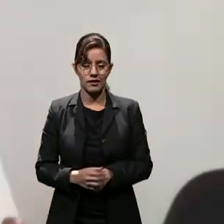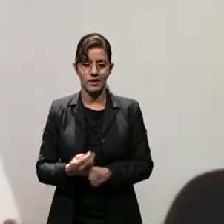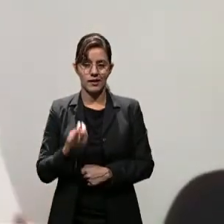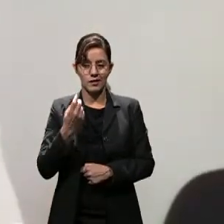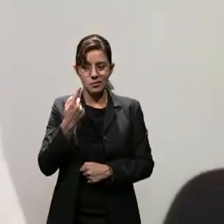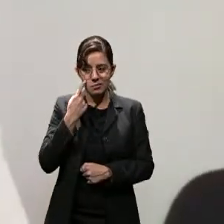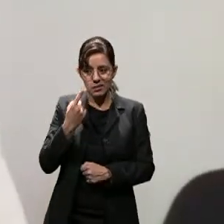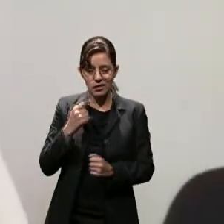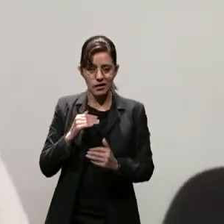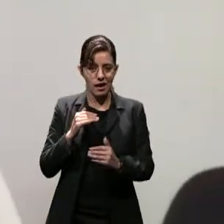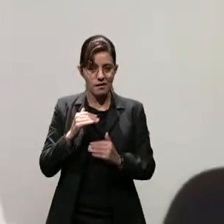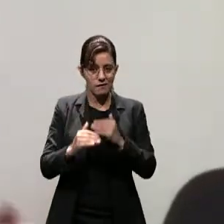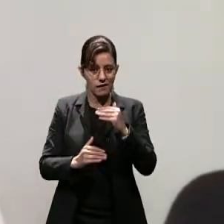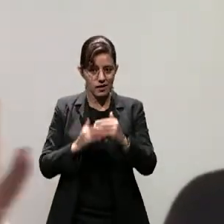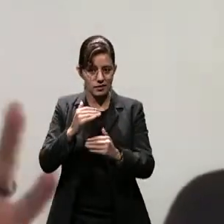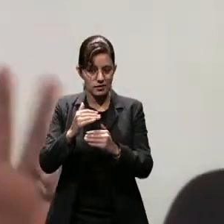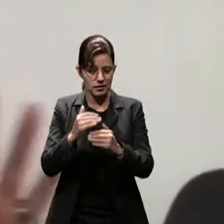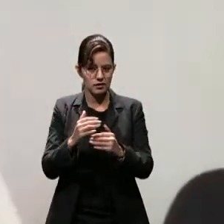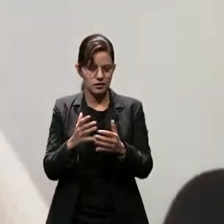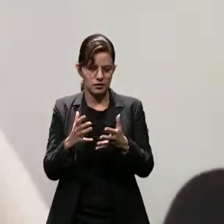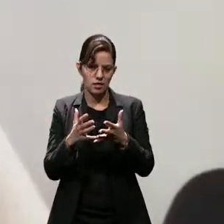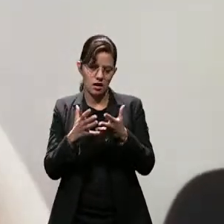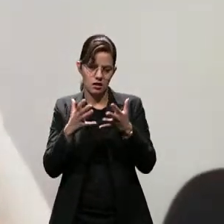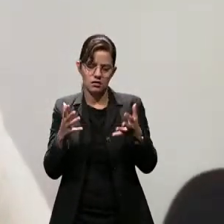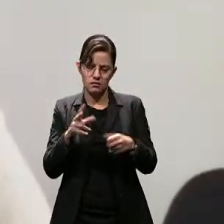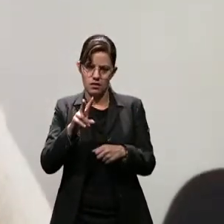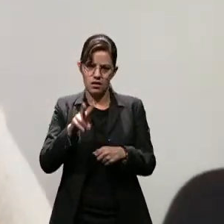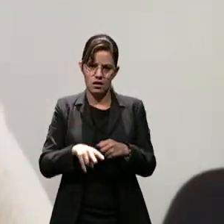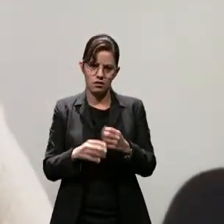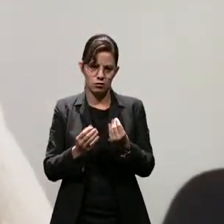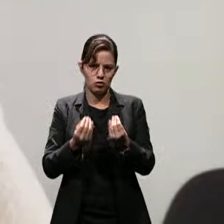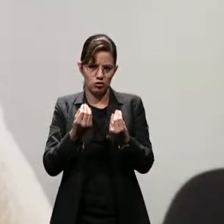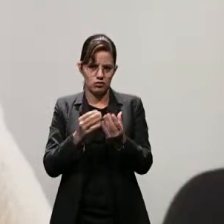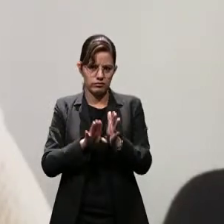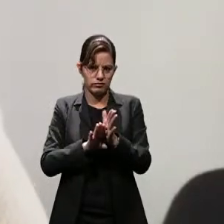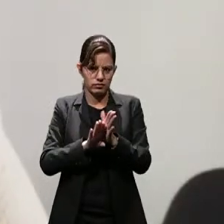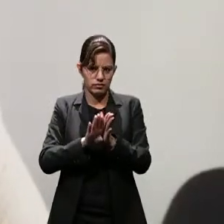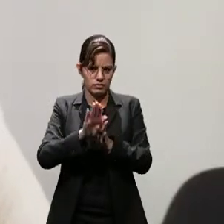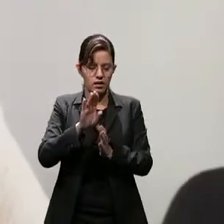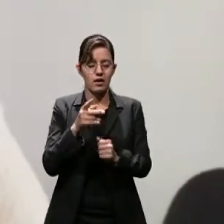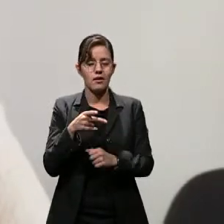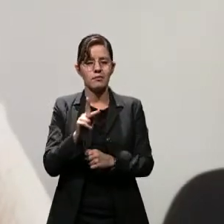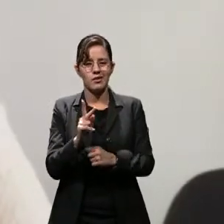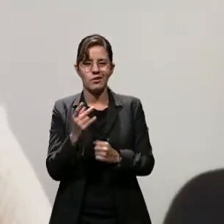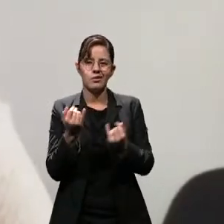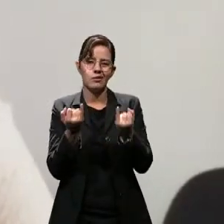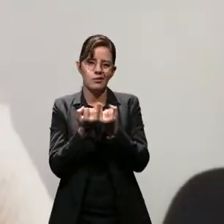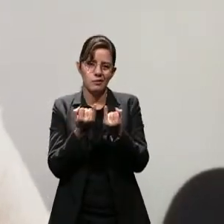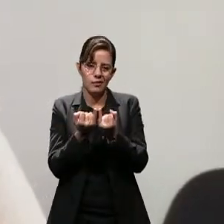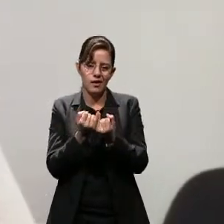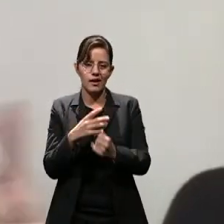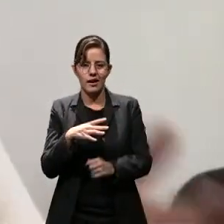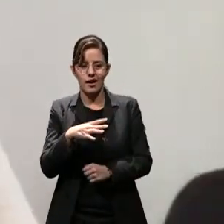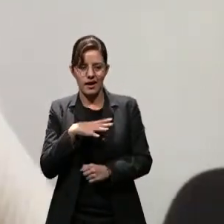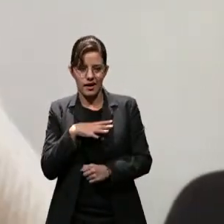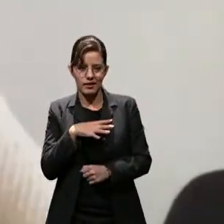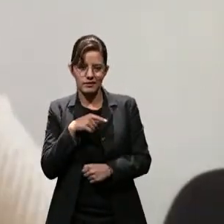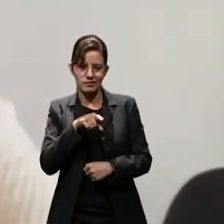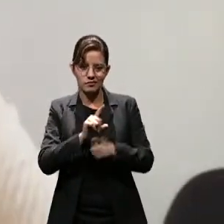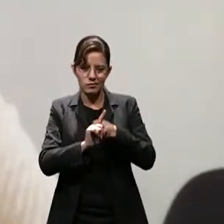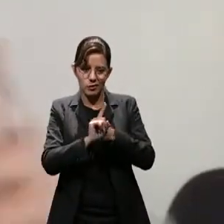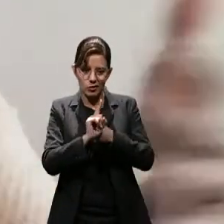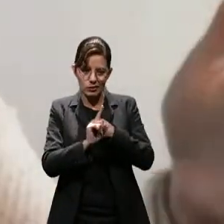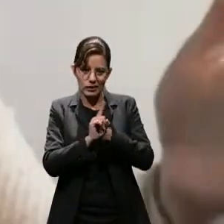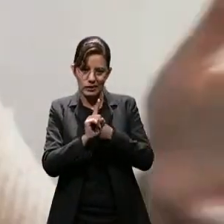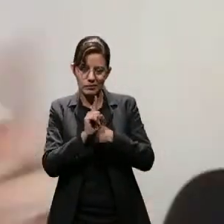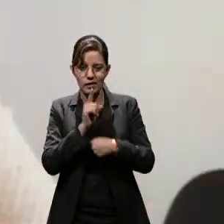those huge progress that we have had in the region, but also from other cases that we have seen that